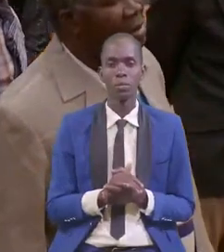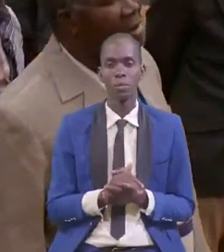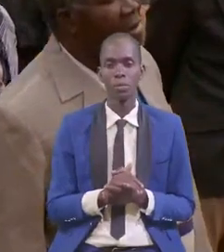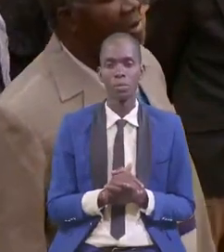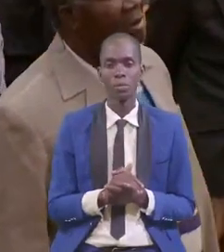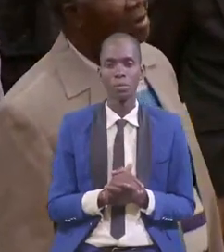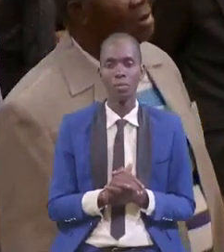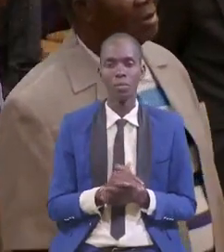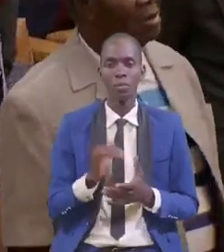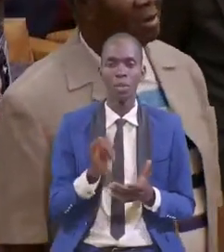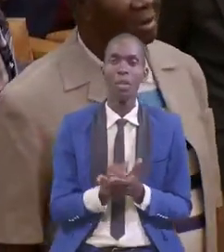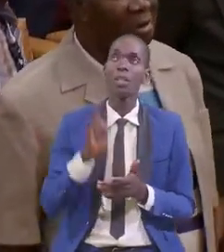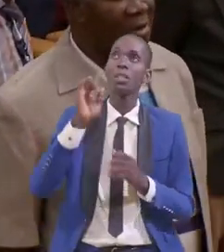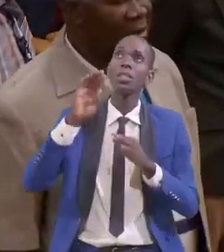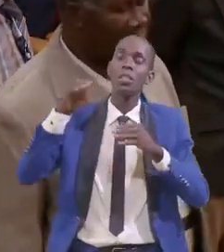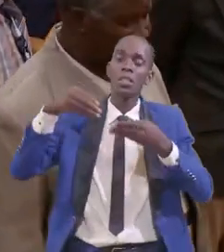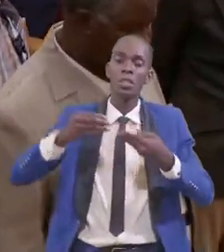that He gives us grace,